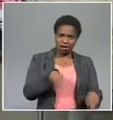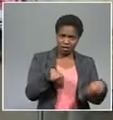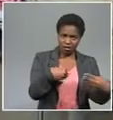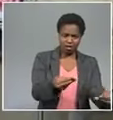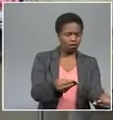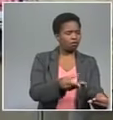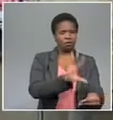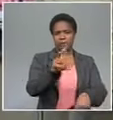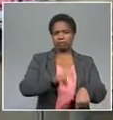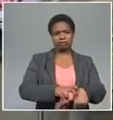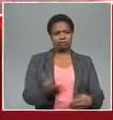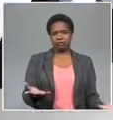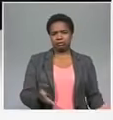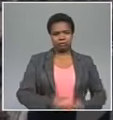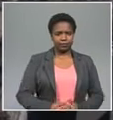tax returns.